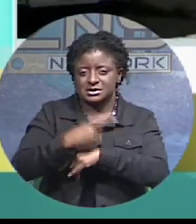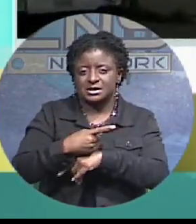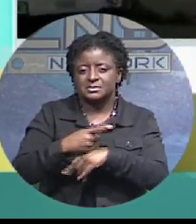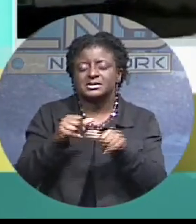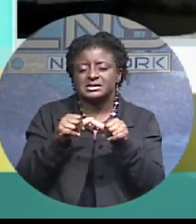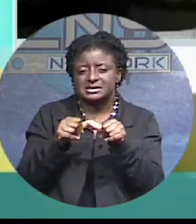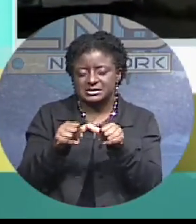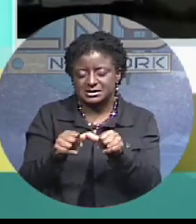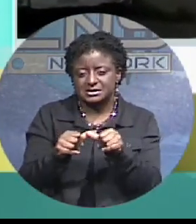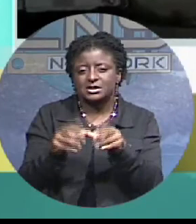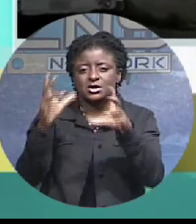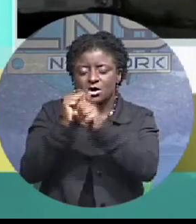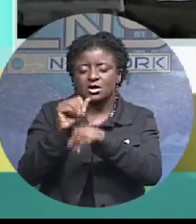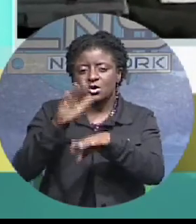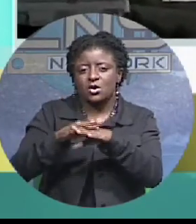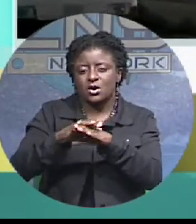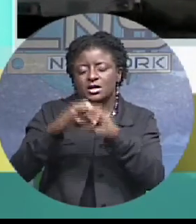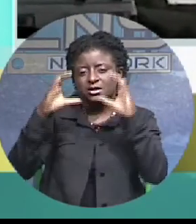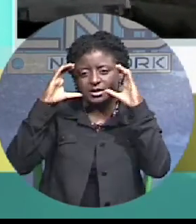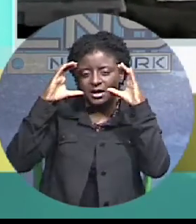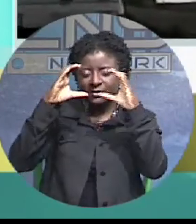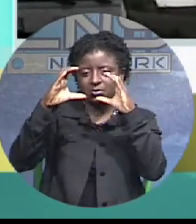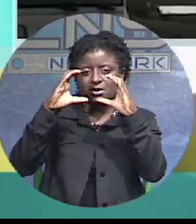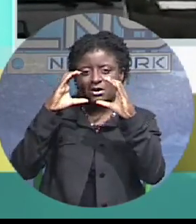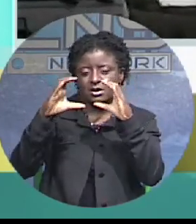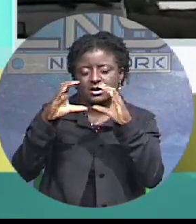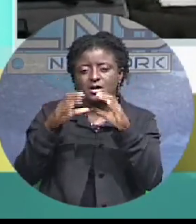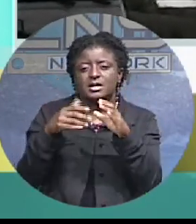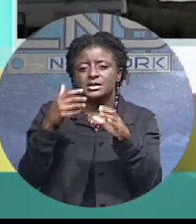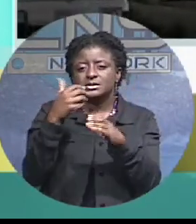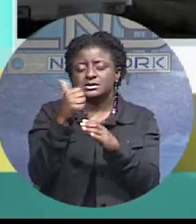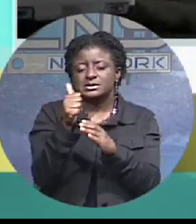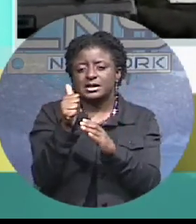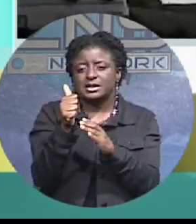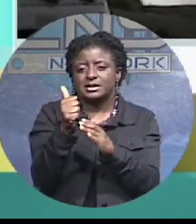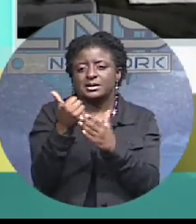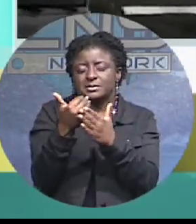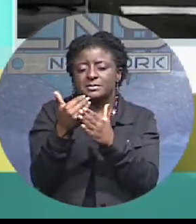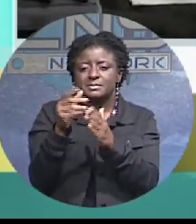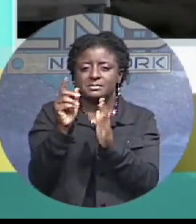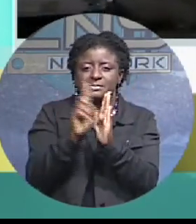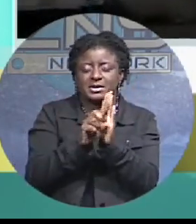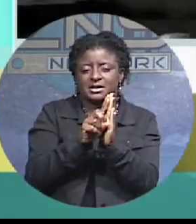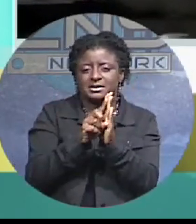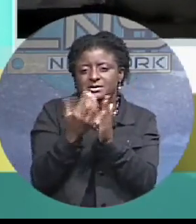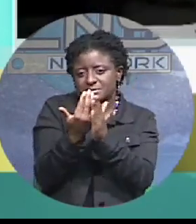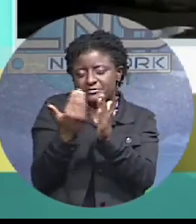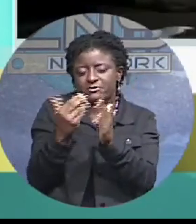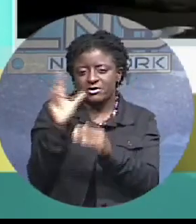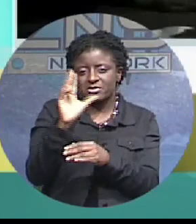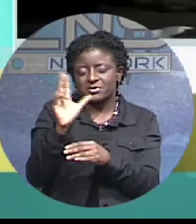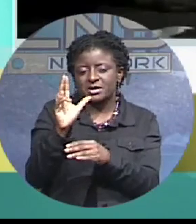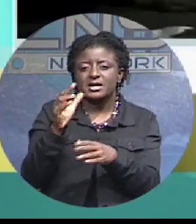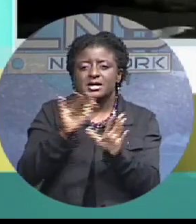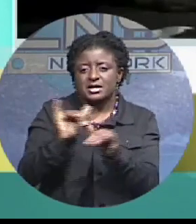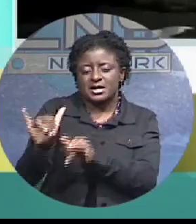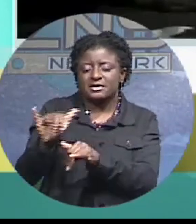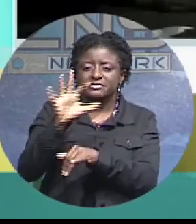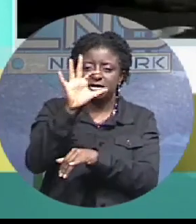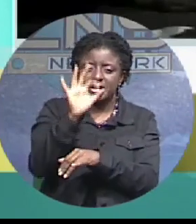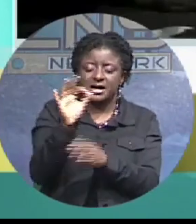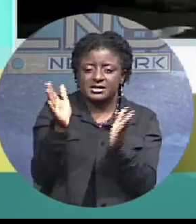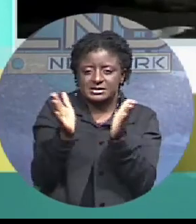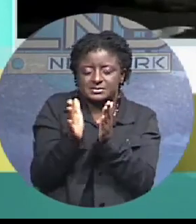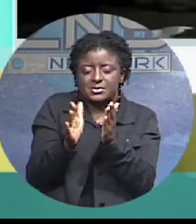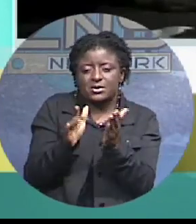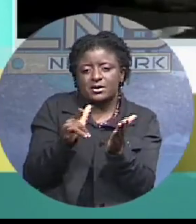camera. It was 10 minutes to 3 this afternoon when the twister touched down just south of the airport. It left 9 small planes at general